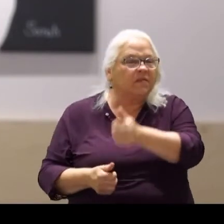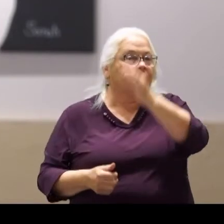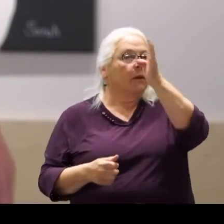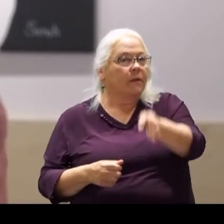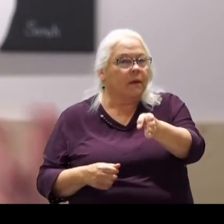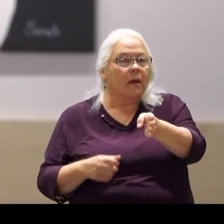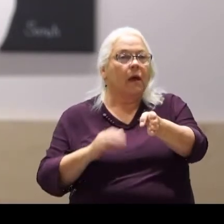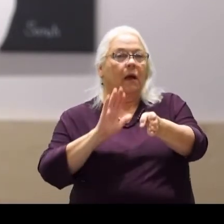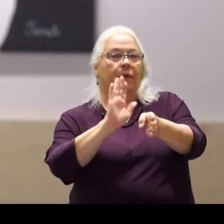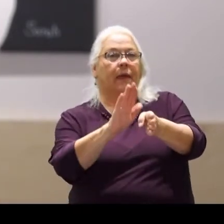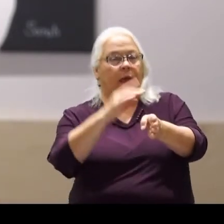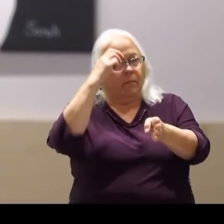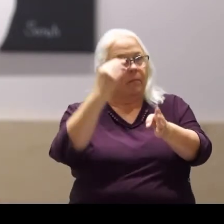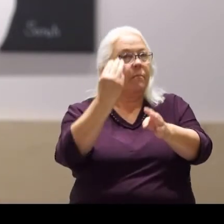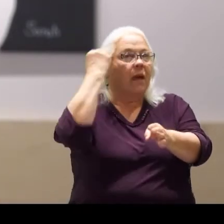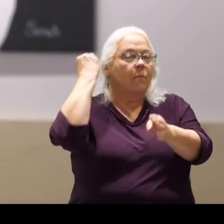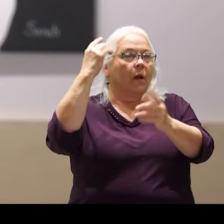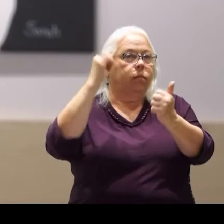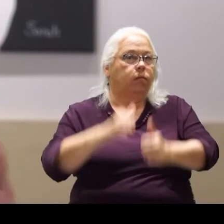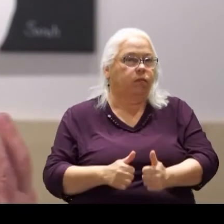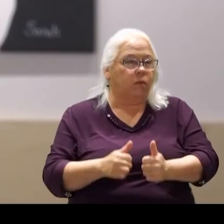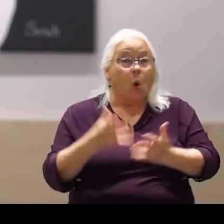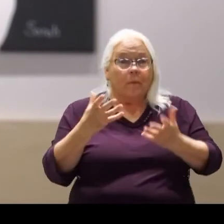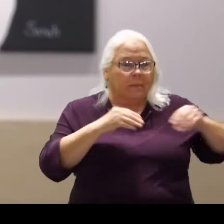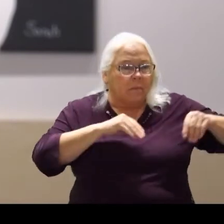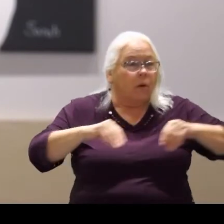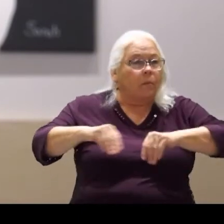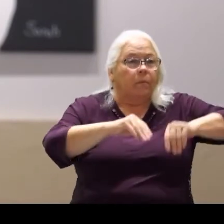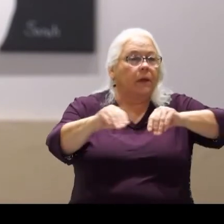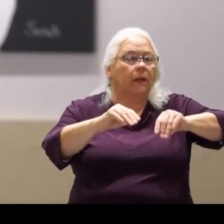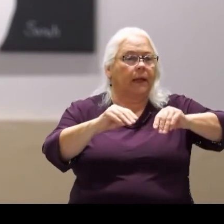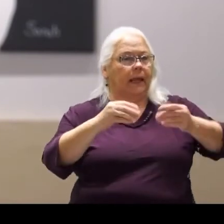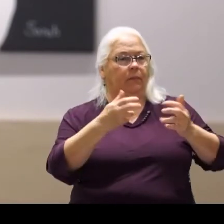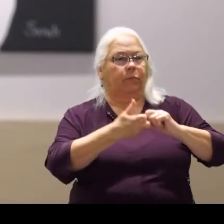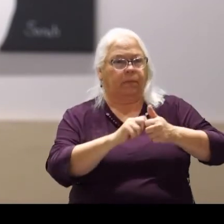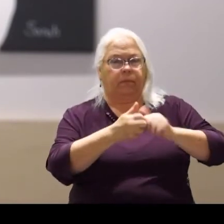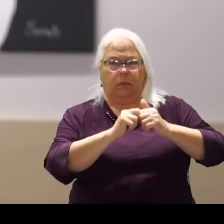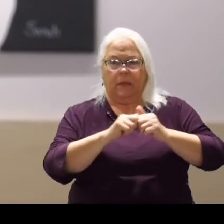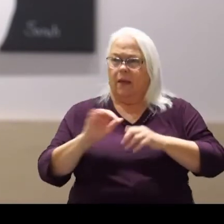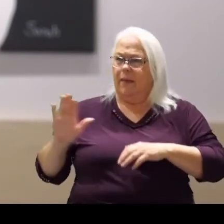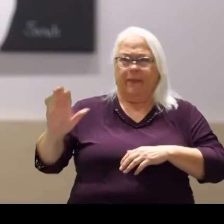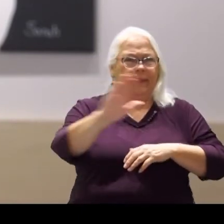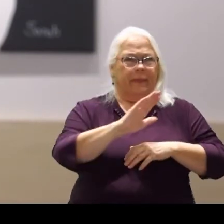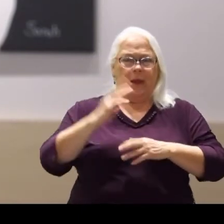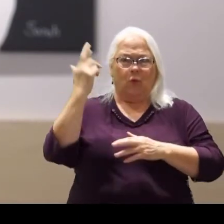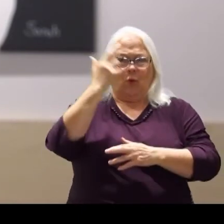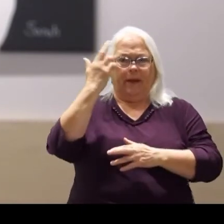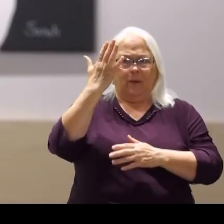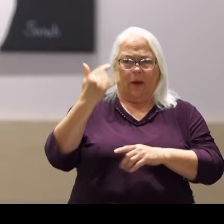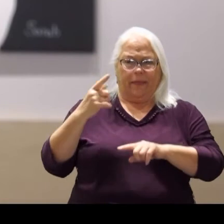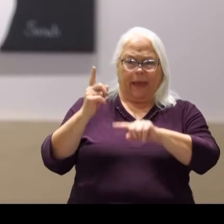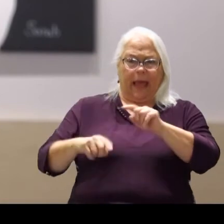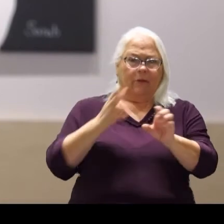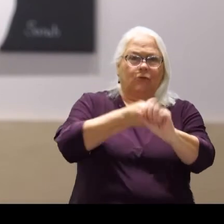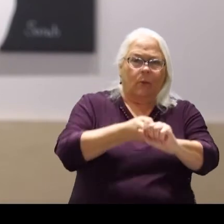or perhaps you know, you've got macular degeneration, or perhaps you have memory issues or mobility issues. There's all kinds of reasons that